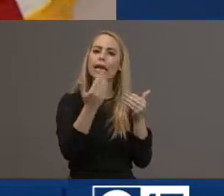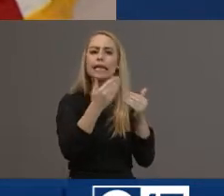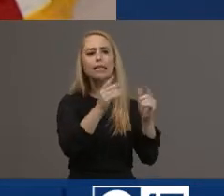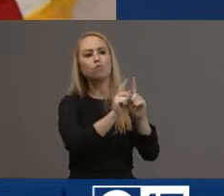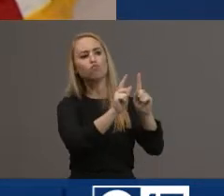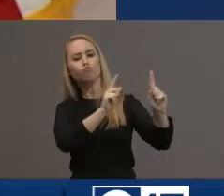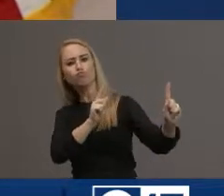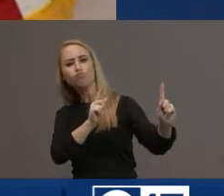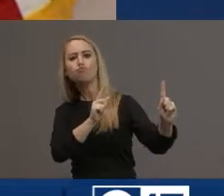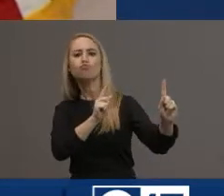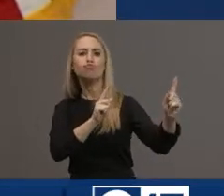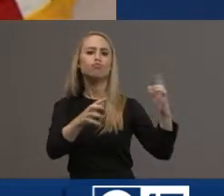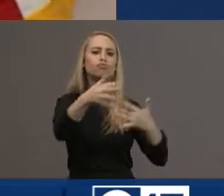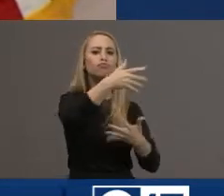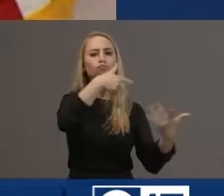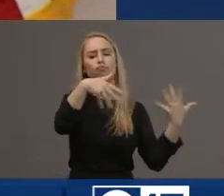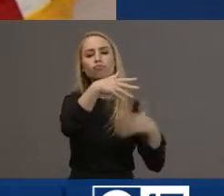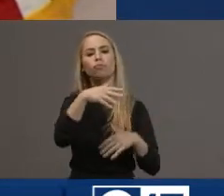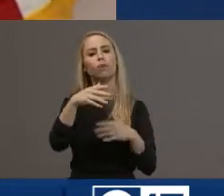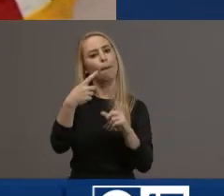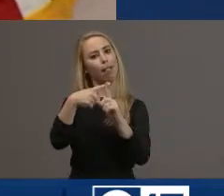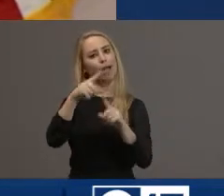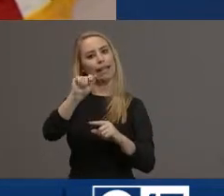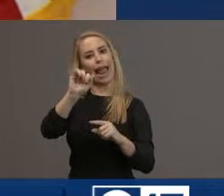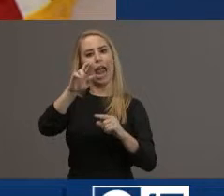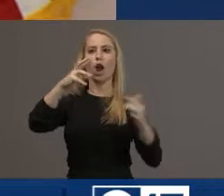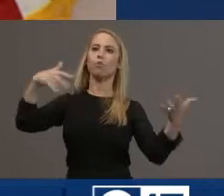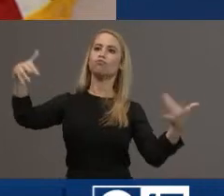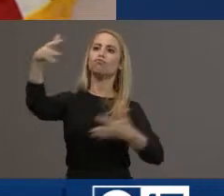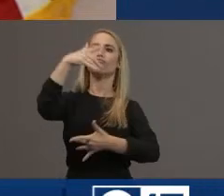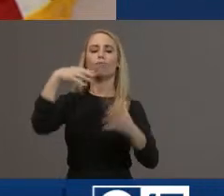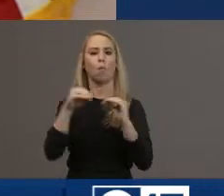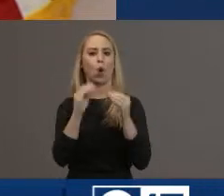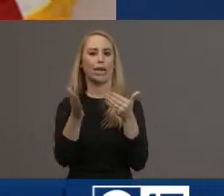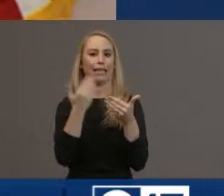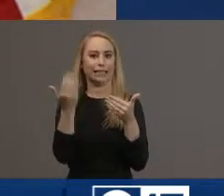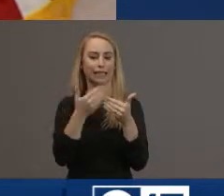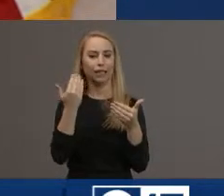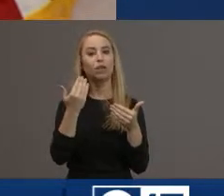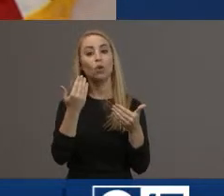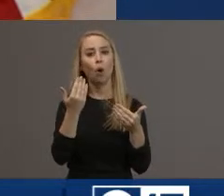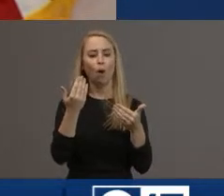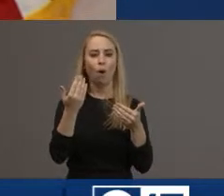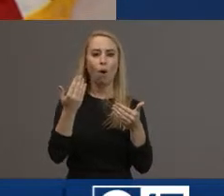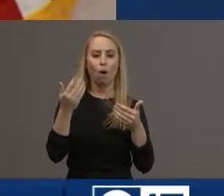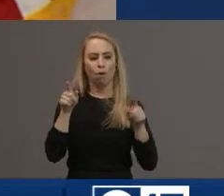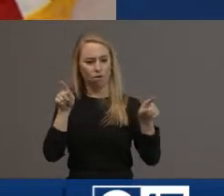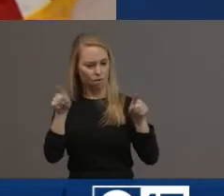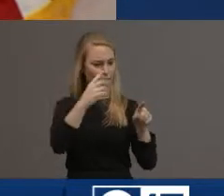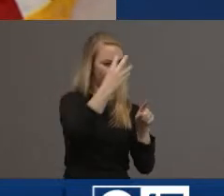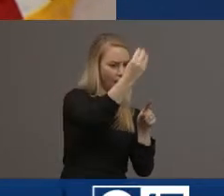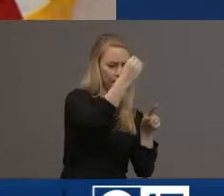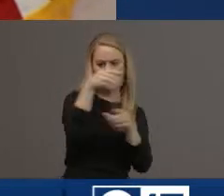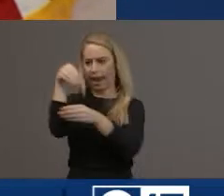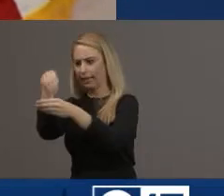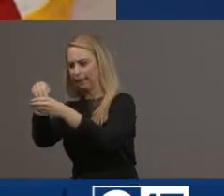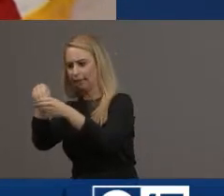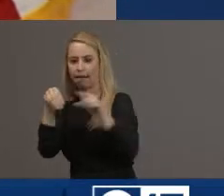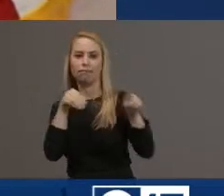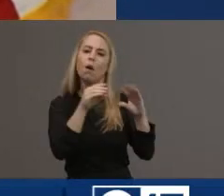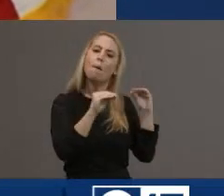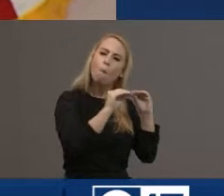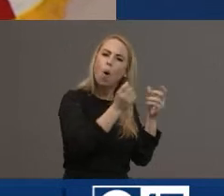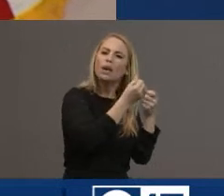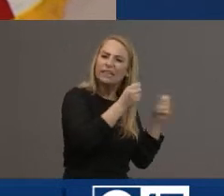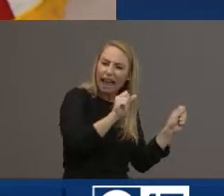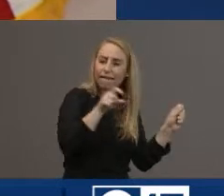distance, and there's better ventilation. So you want to consider, is it an outdoor venue, is it an indoor venue, and how close will I have